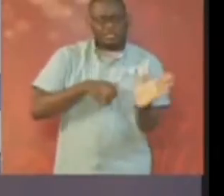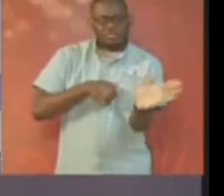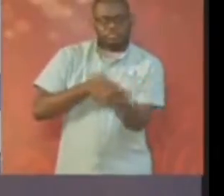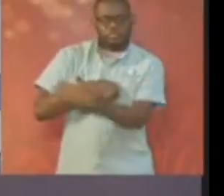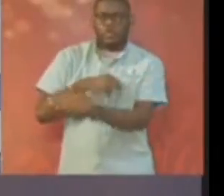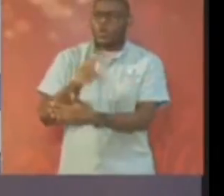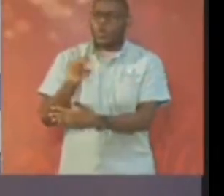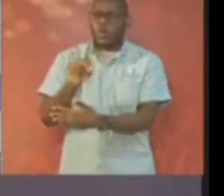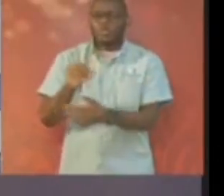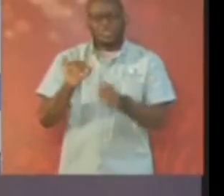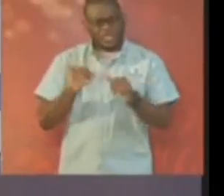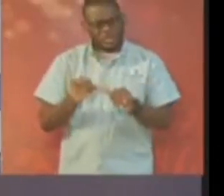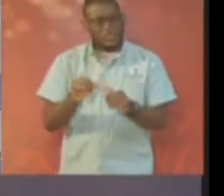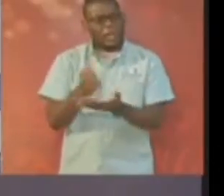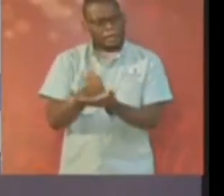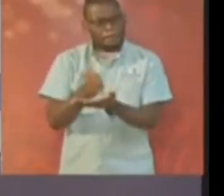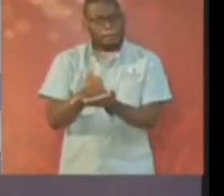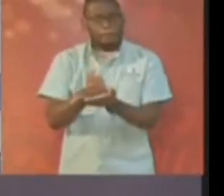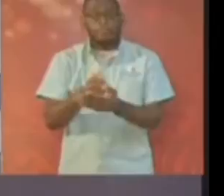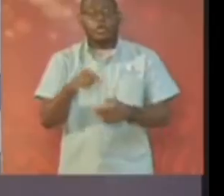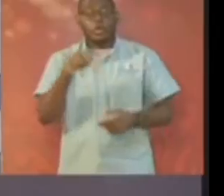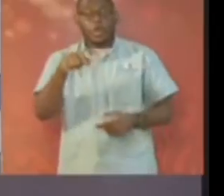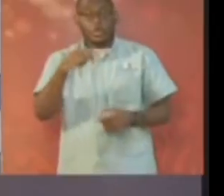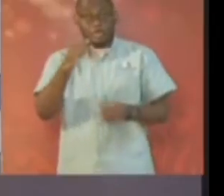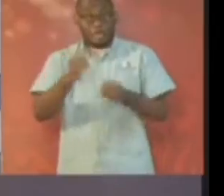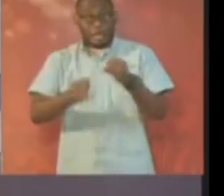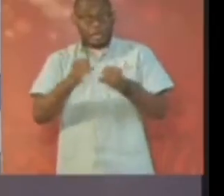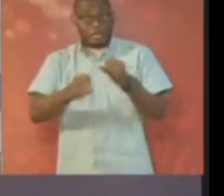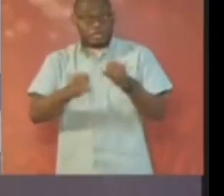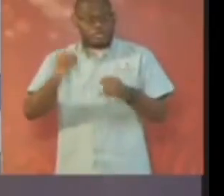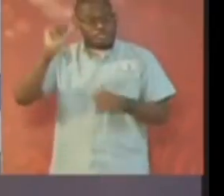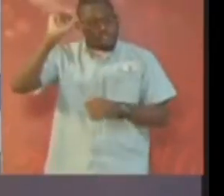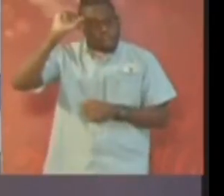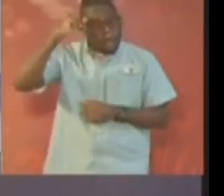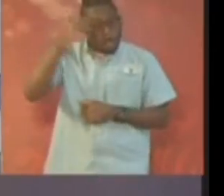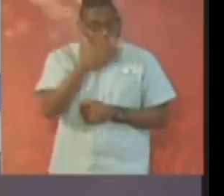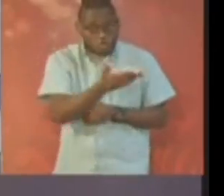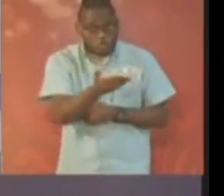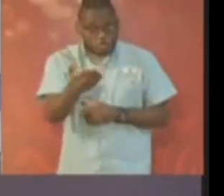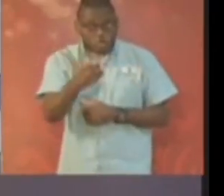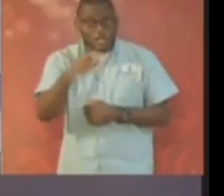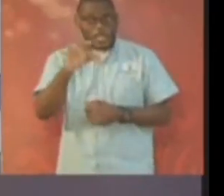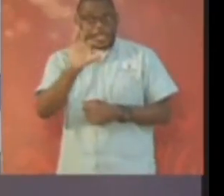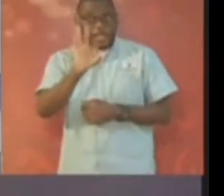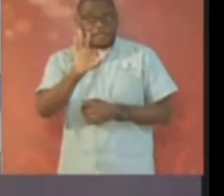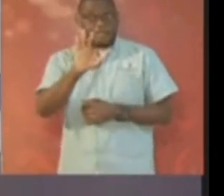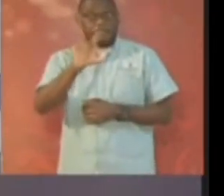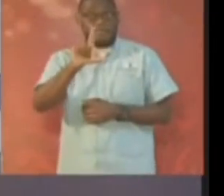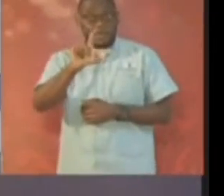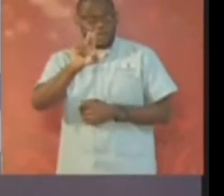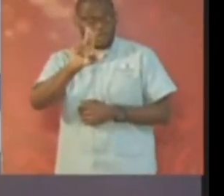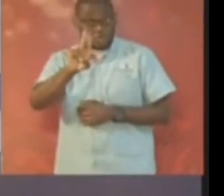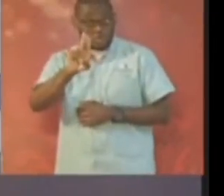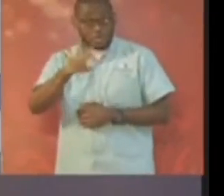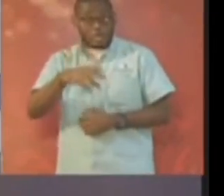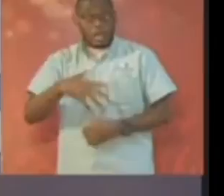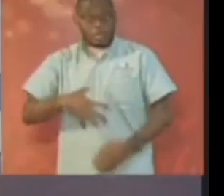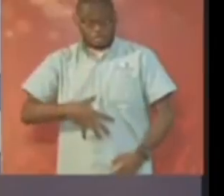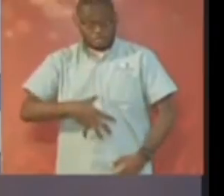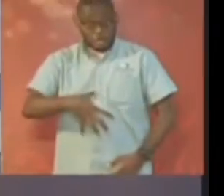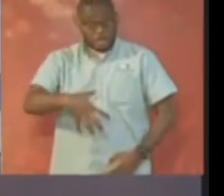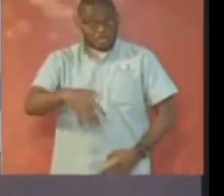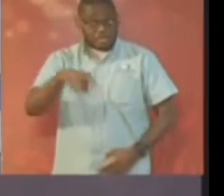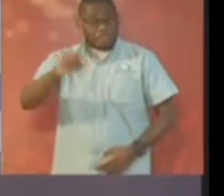feelings. And I'm just going to close up with a little reminder again on the influenza and pregnancy. I want to remind our